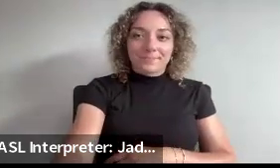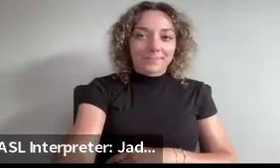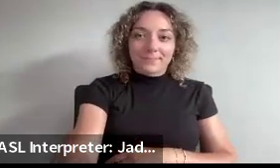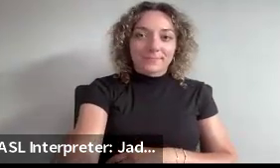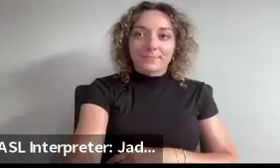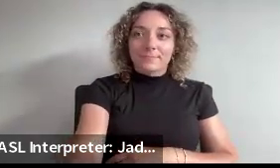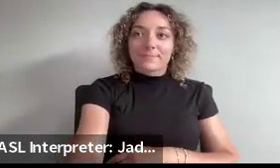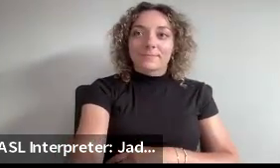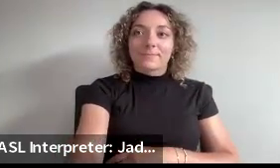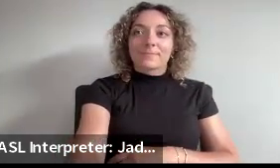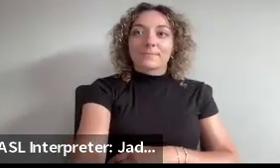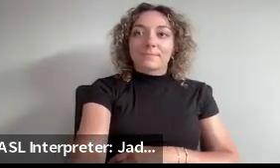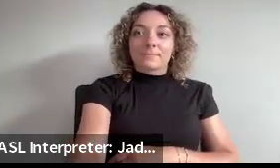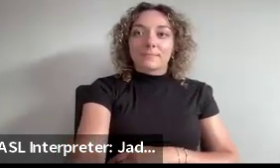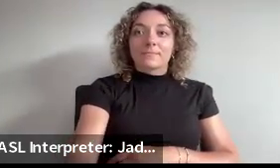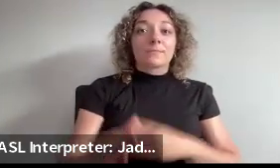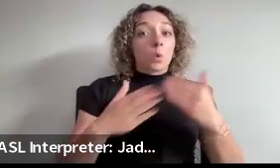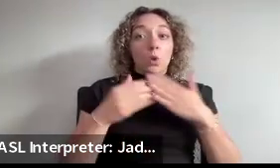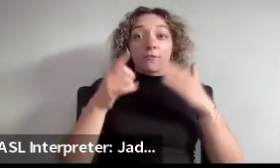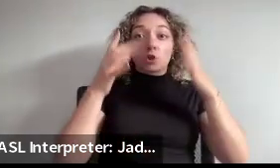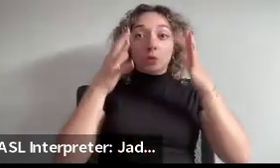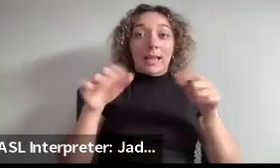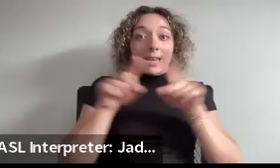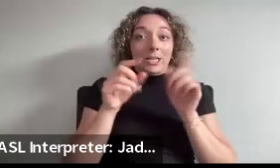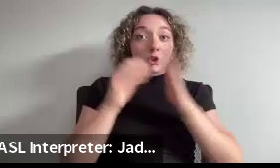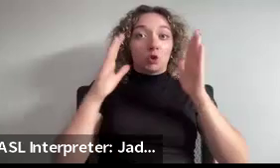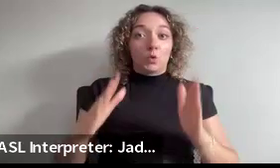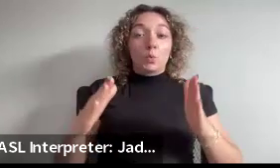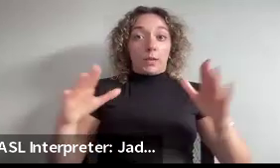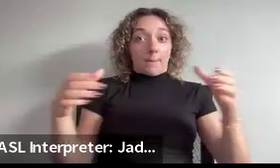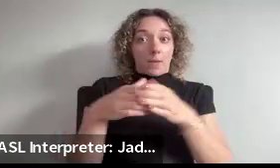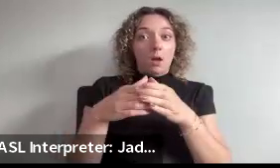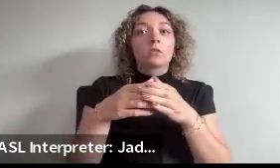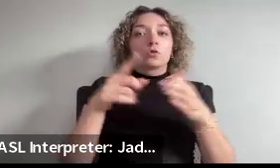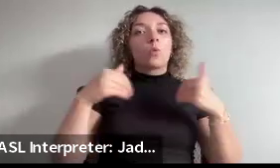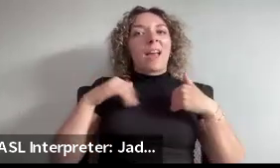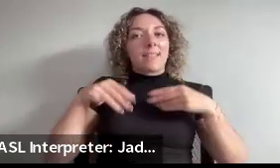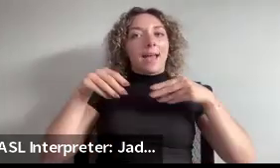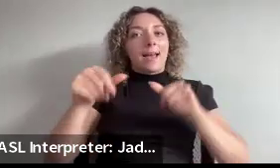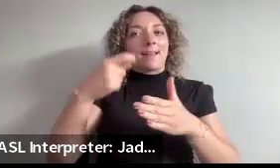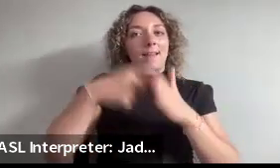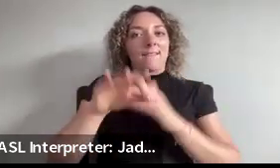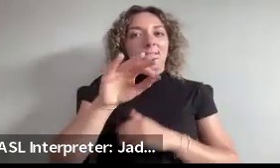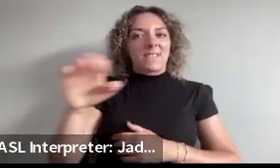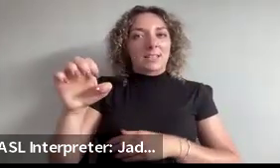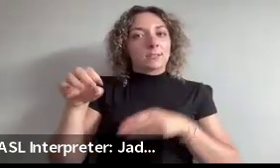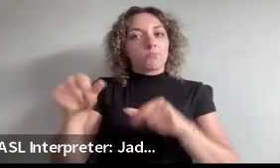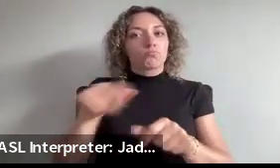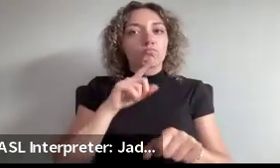that we wanted, or whatever you decided as a student body you want this fee spent on. So again, this is